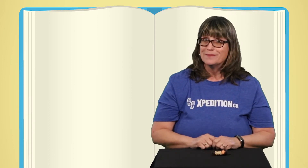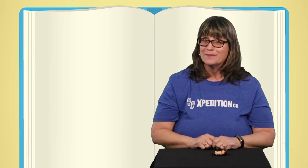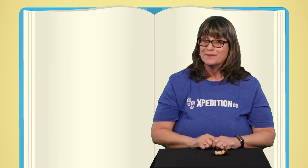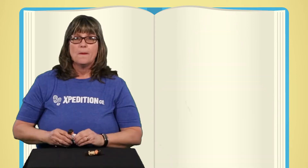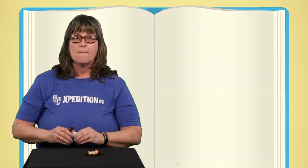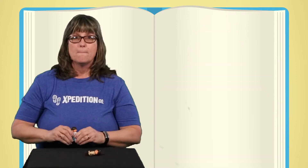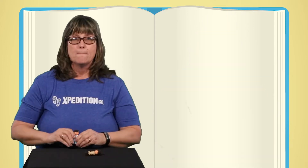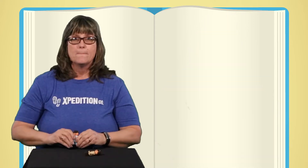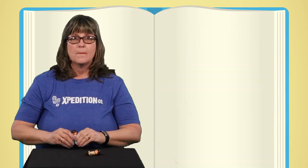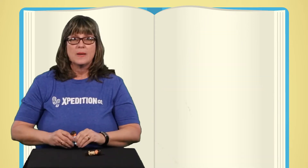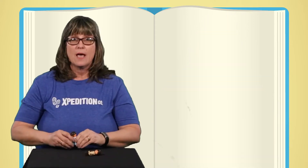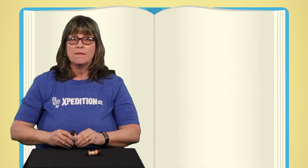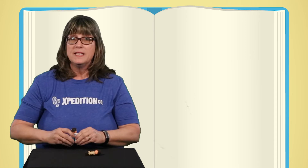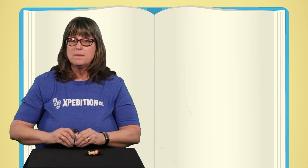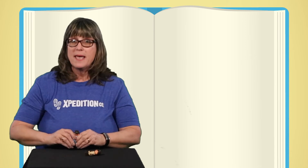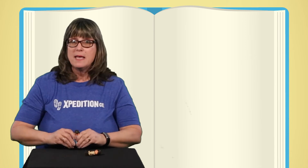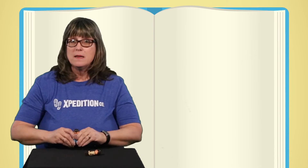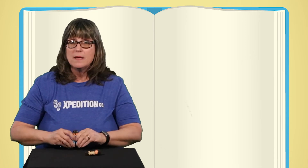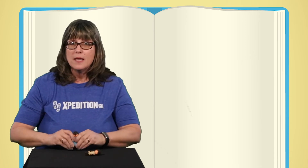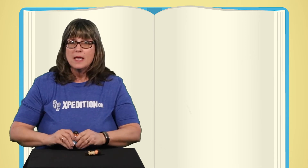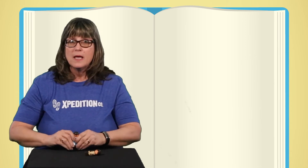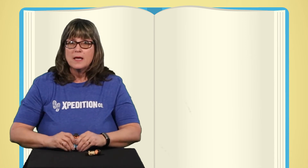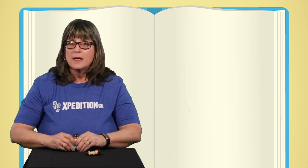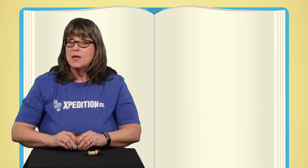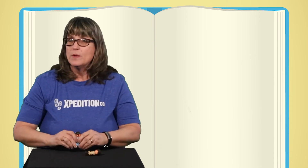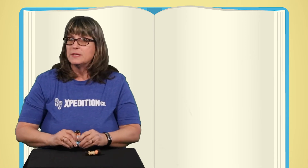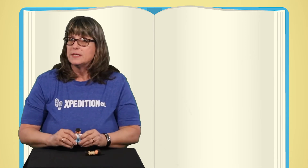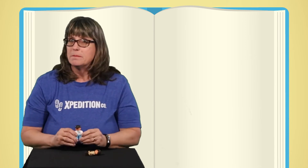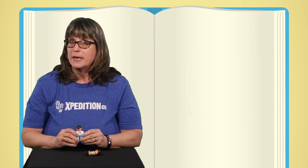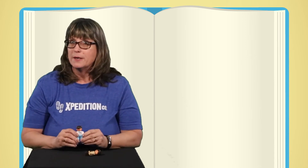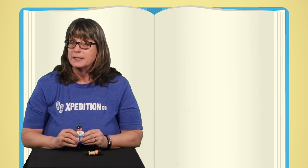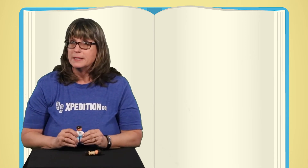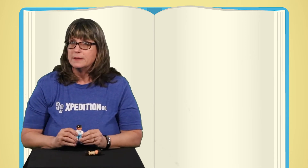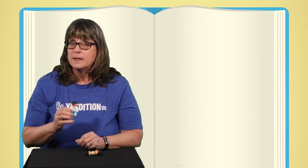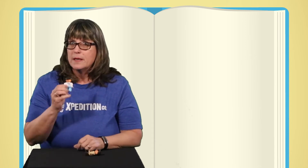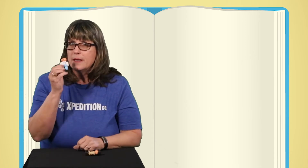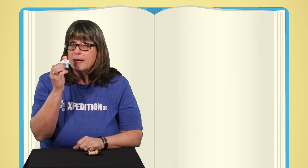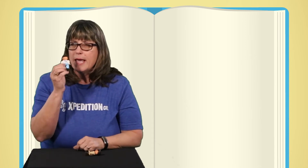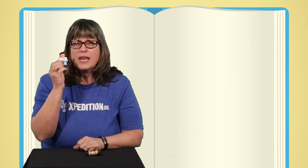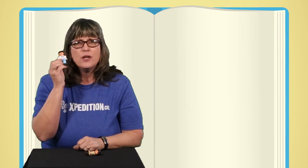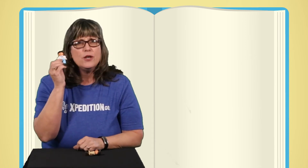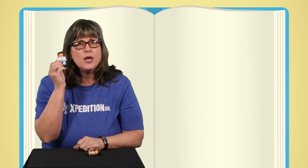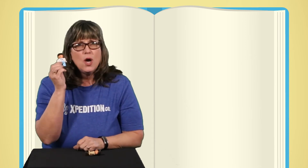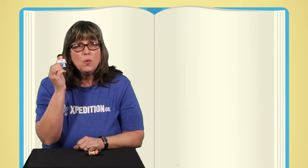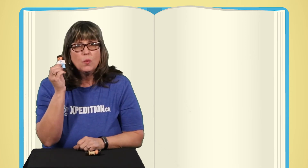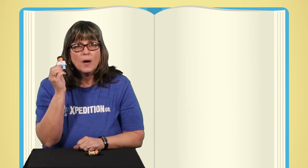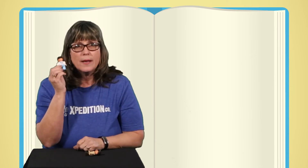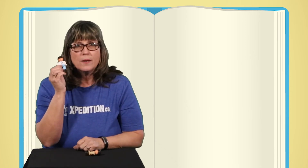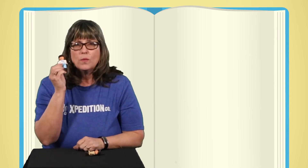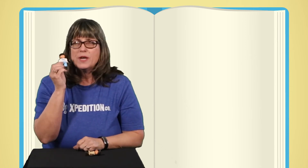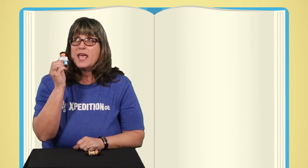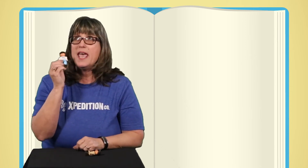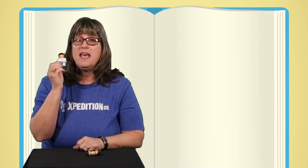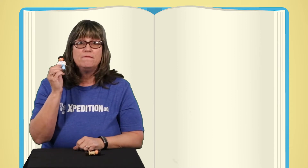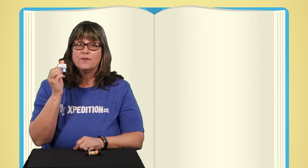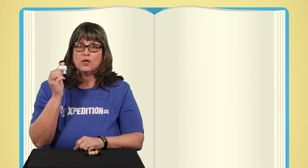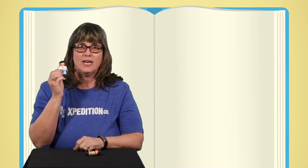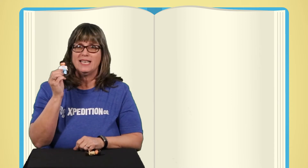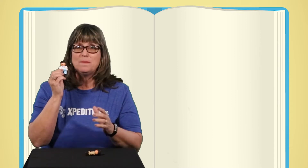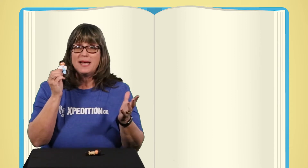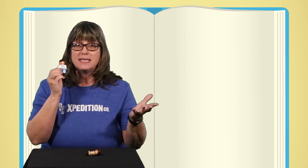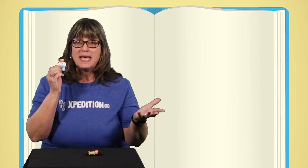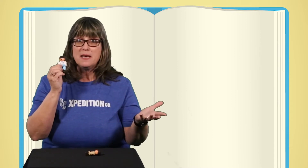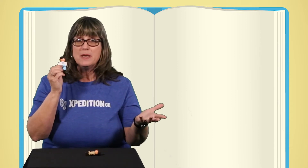along. Now this man, he was a Samaritan, and no one would